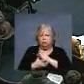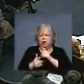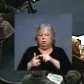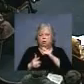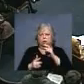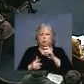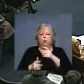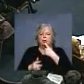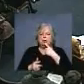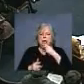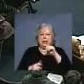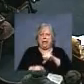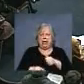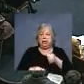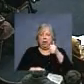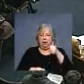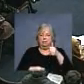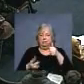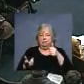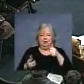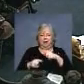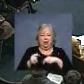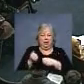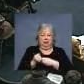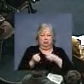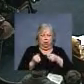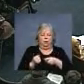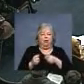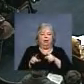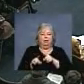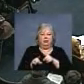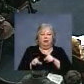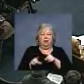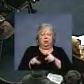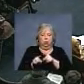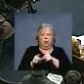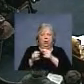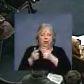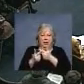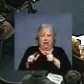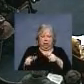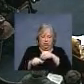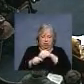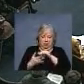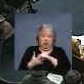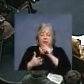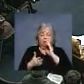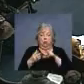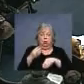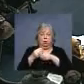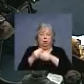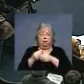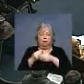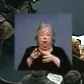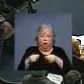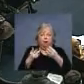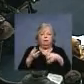saying yay or nay. I can't support it as long as it says that. I would offer an amendment to this